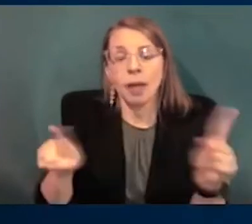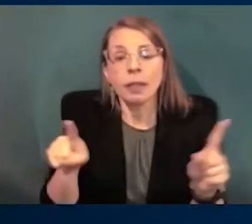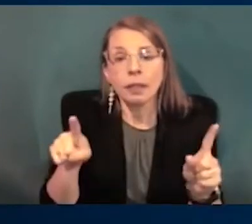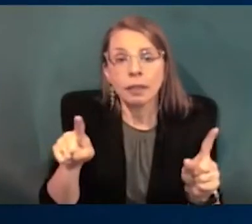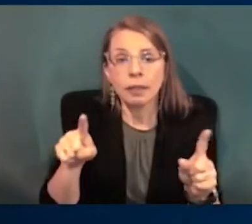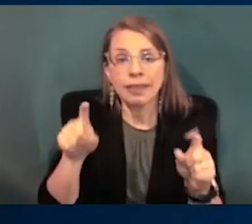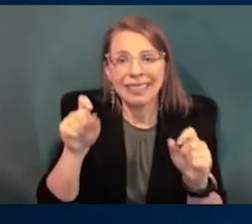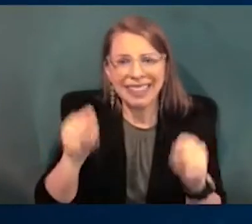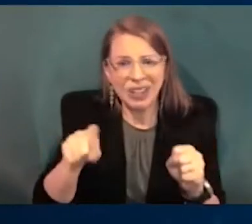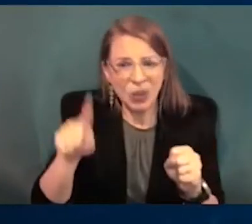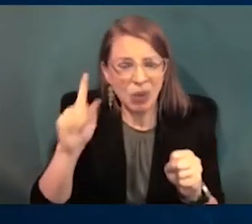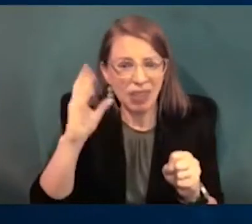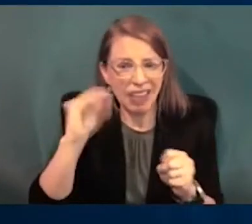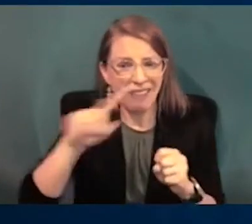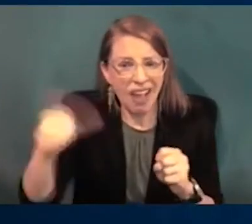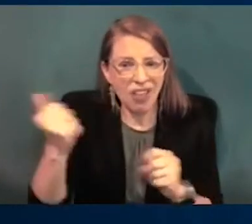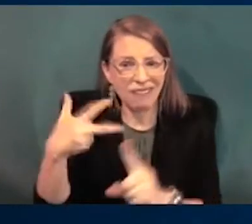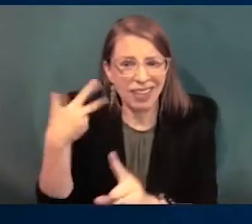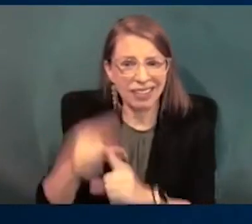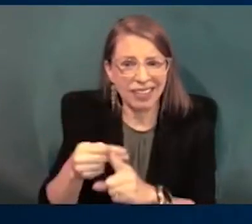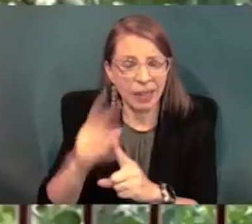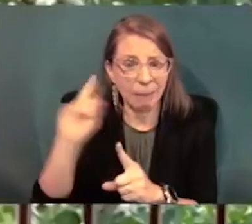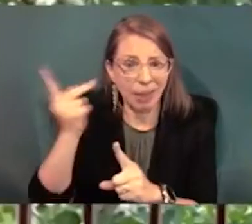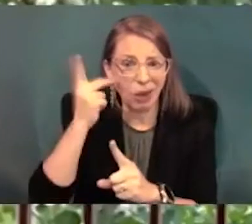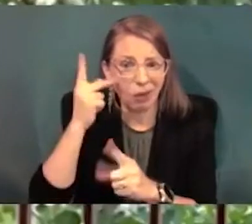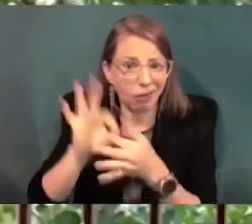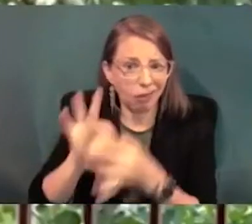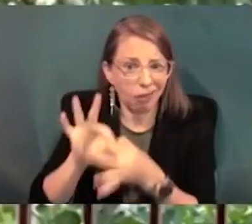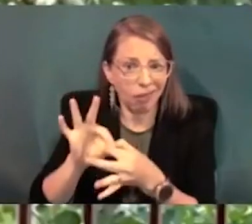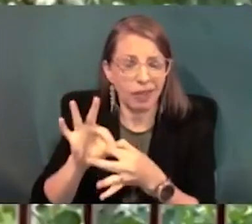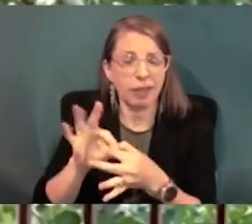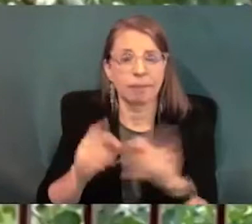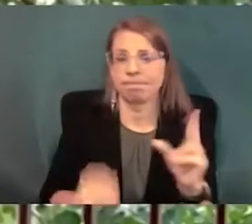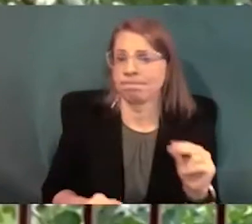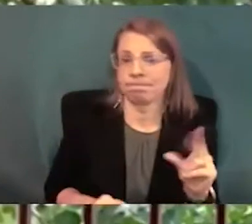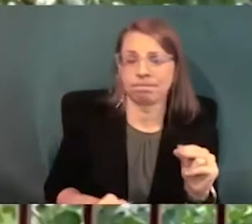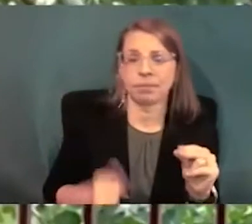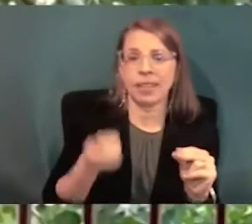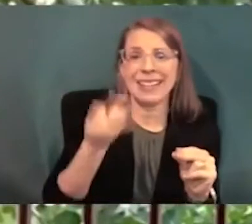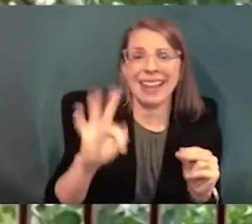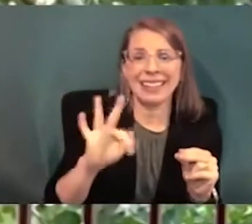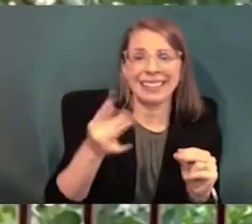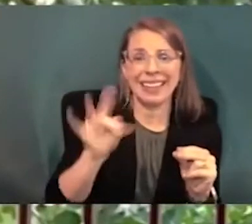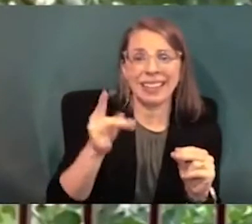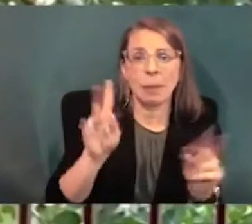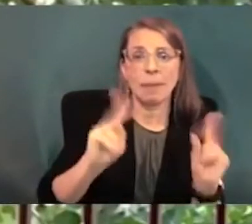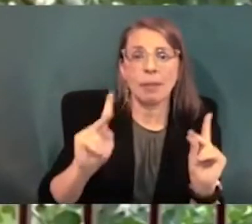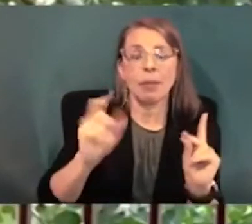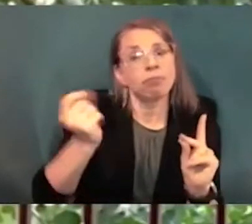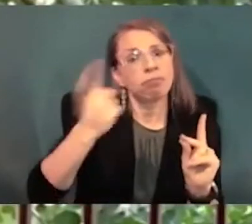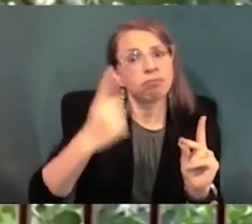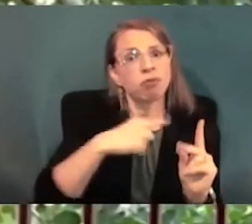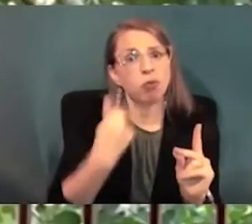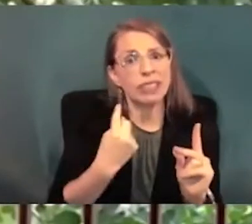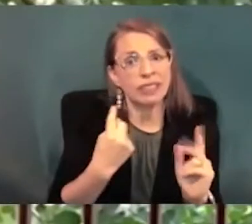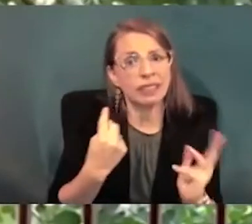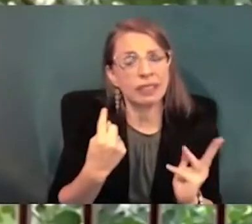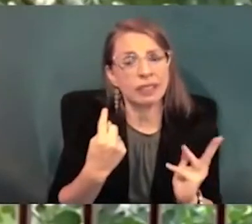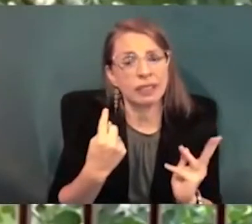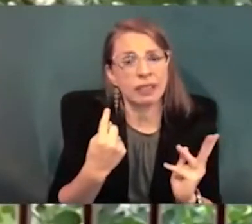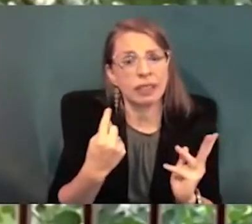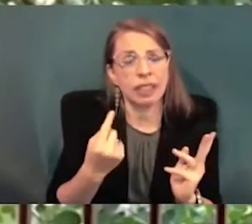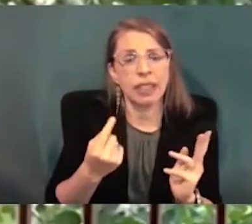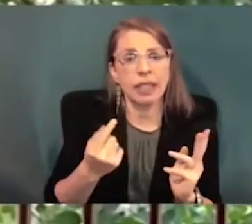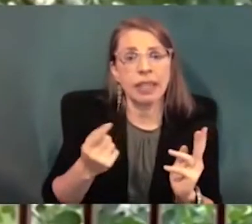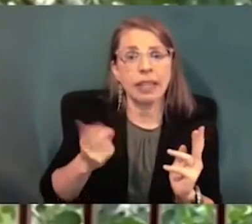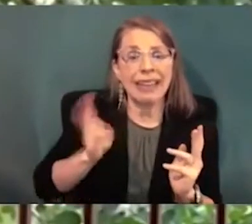politically polarizing? No, and you know, even in 1918, people understood the risks Throughout history, we